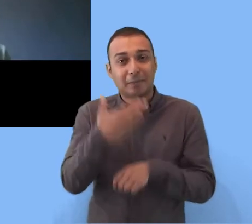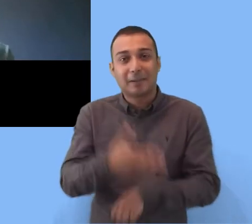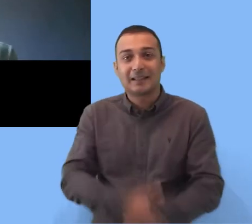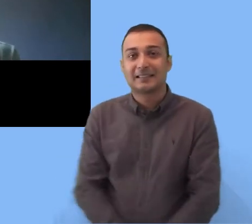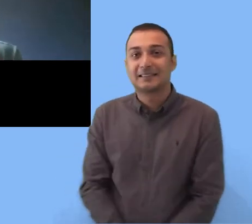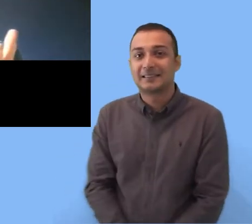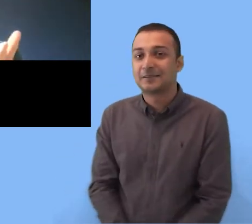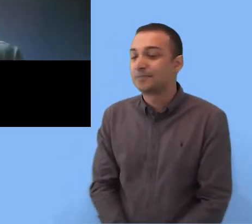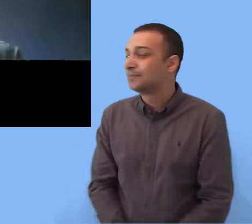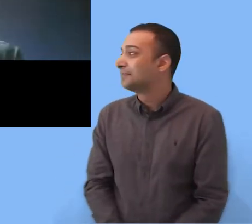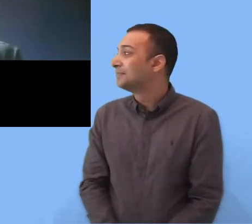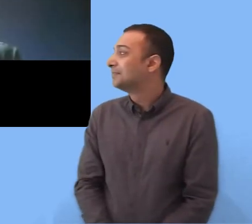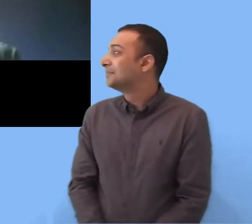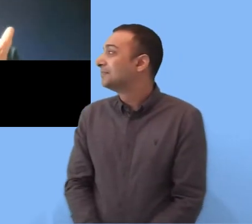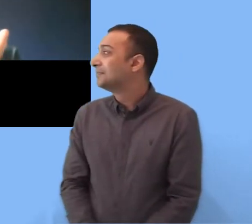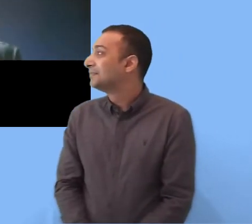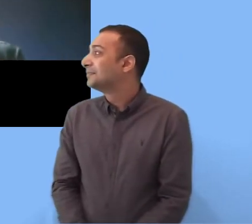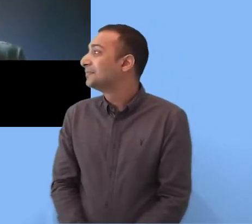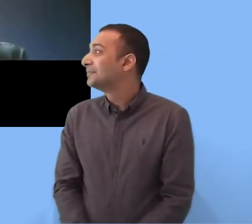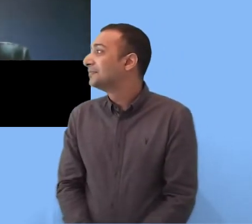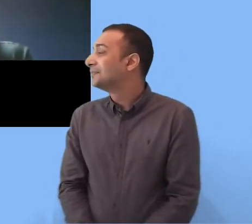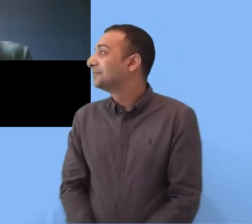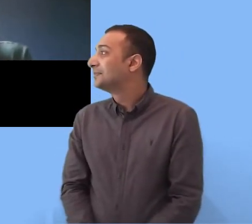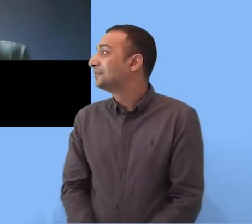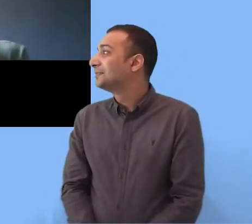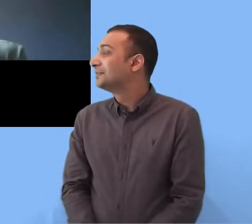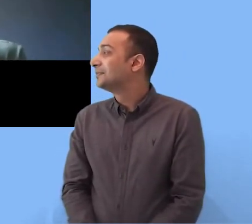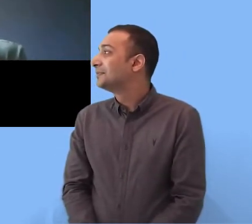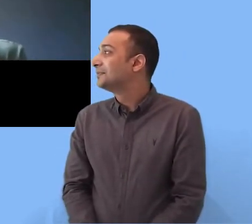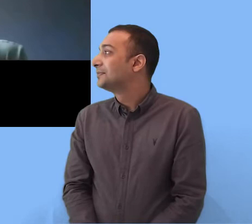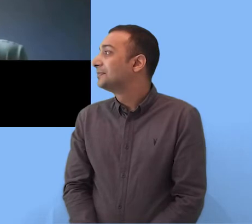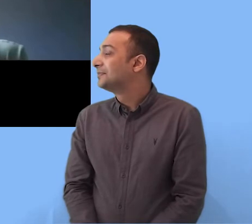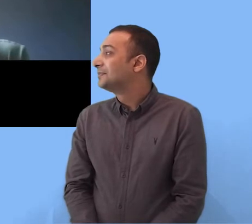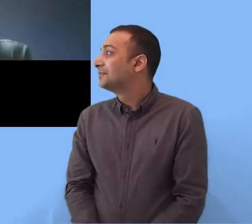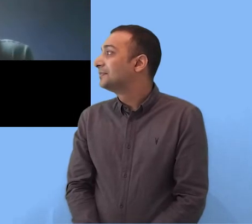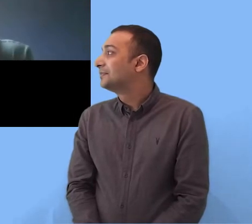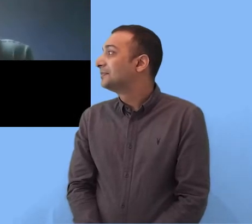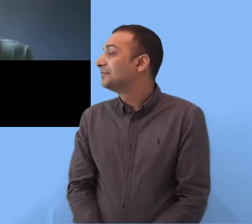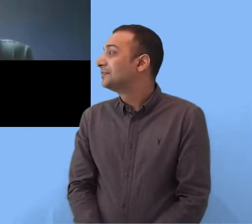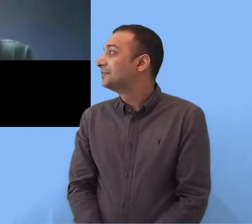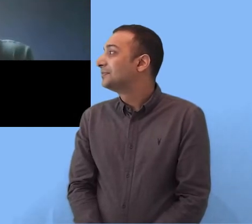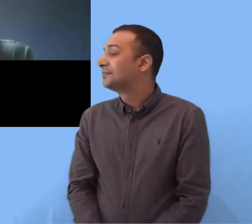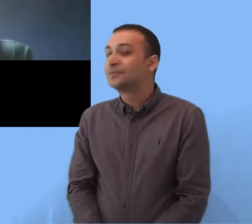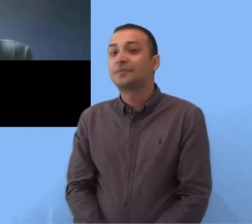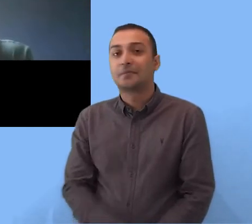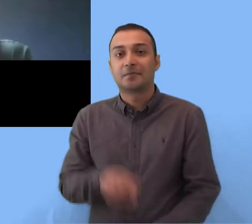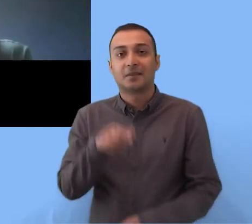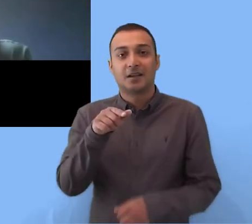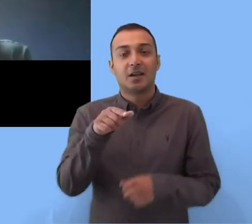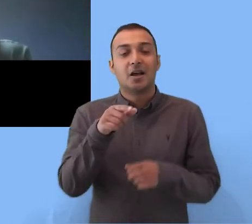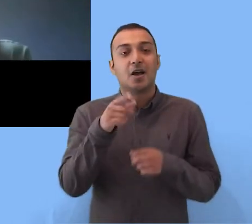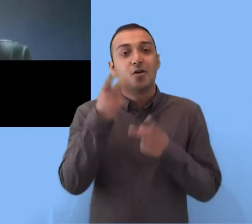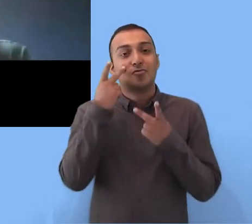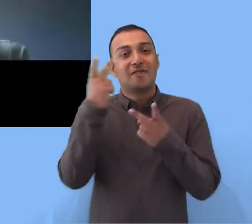Okay. Jamal's 6 top tips. Okay, so this is the reflection